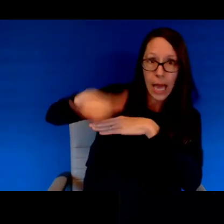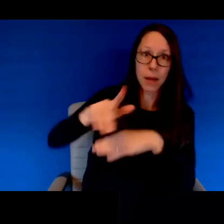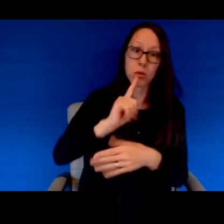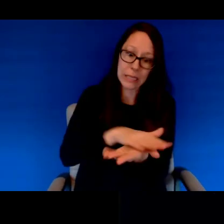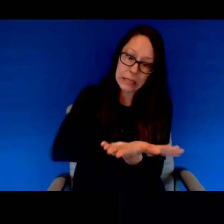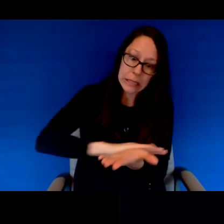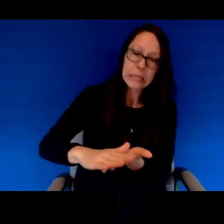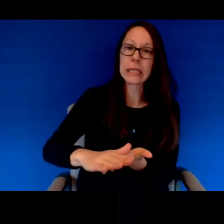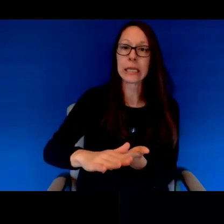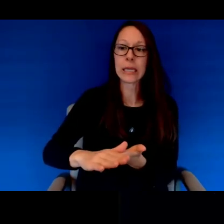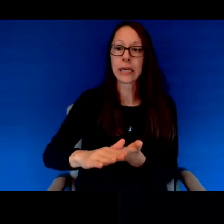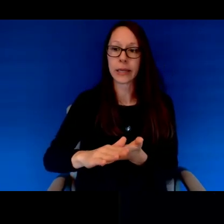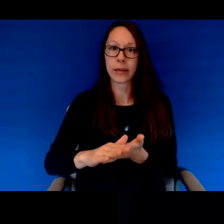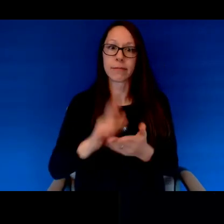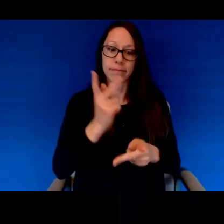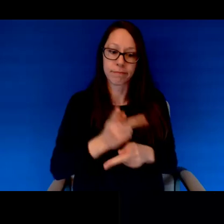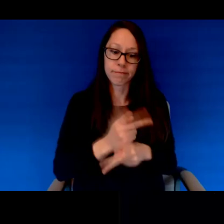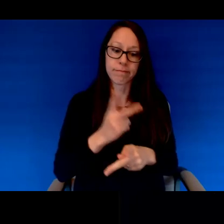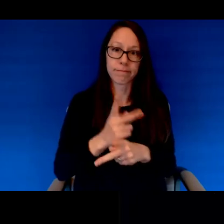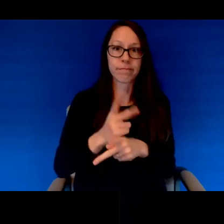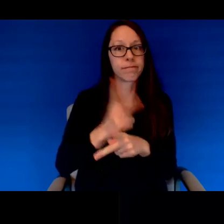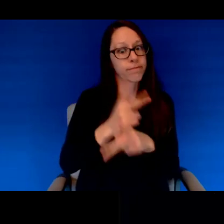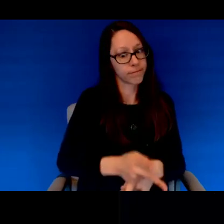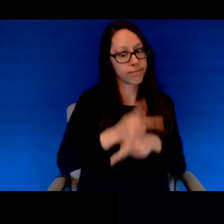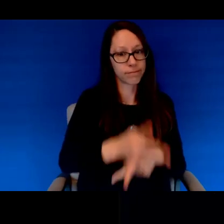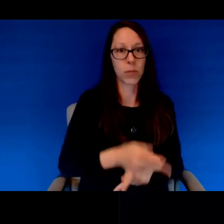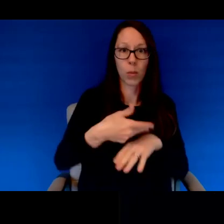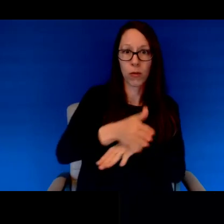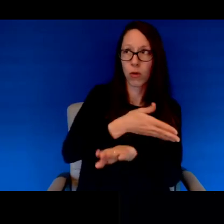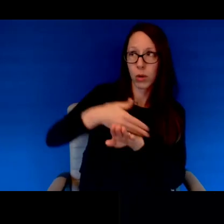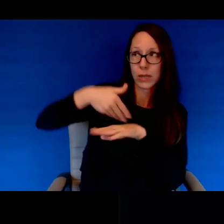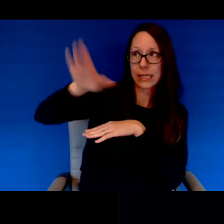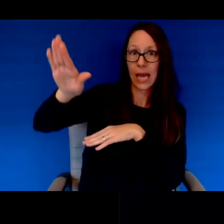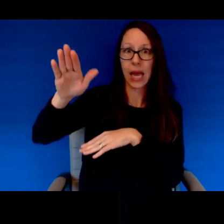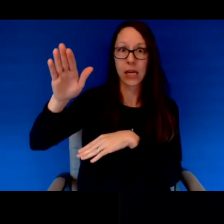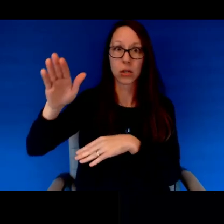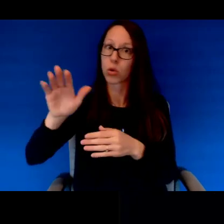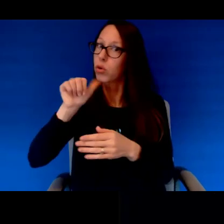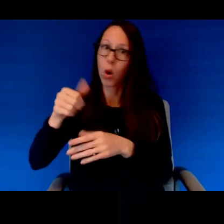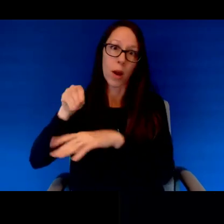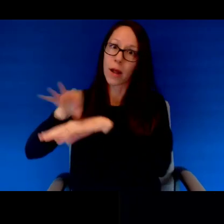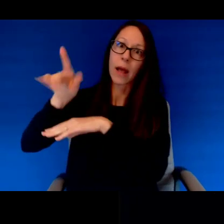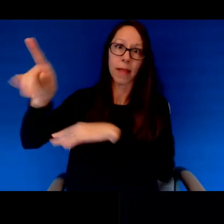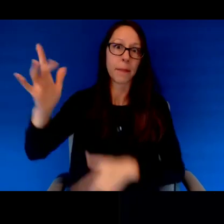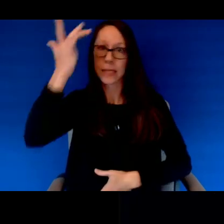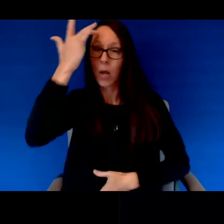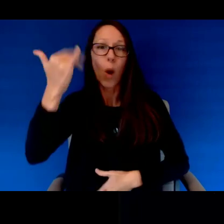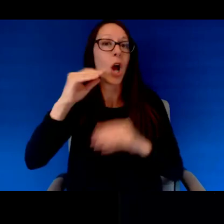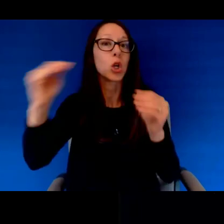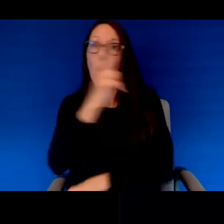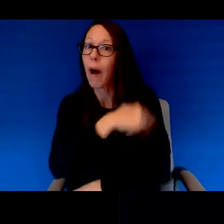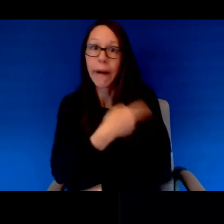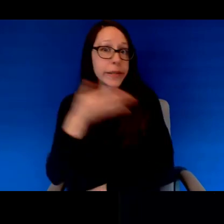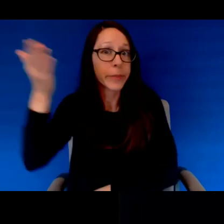we use really good practices so that no one gets sick because there's no hospital in space. Yeah. Max wants to know, why haven't we been